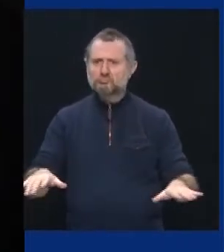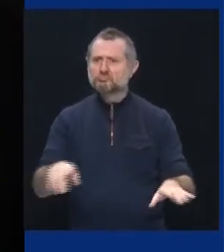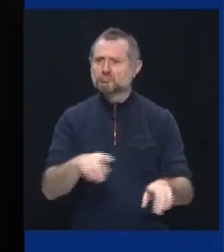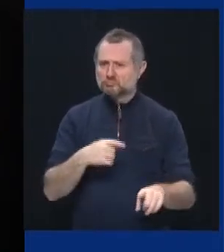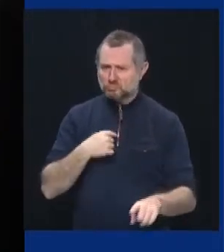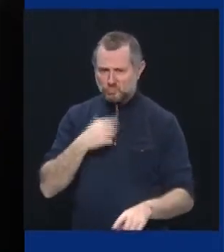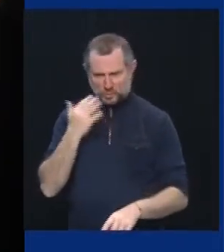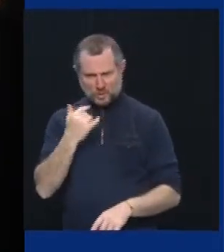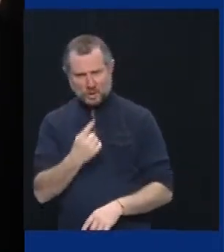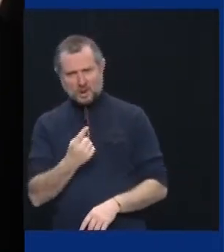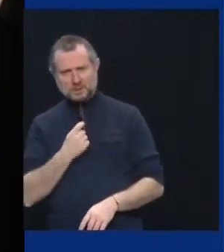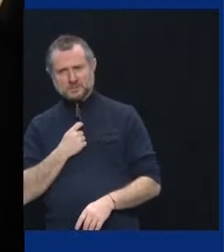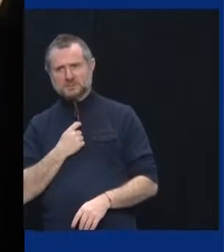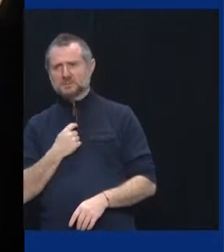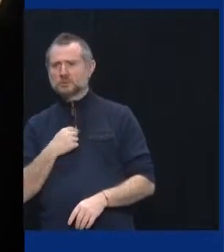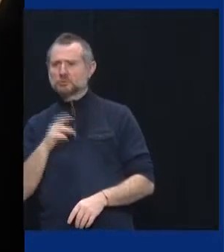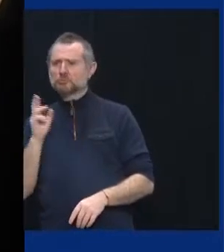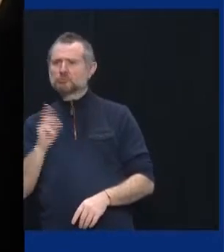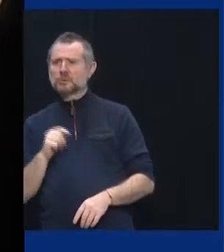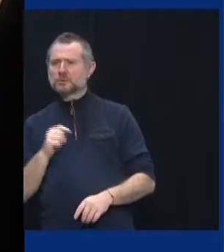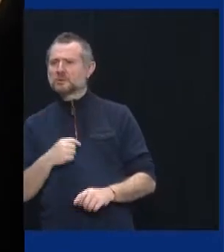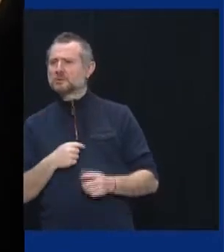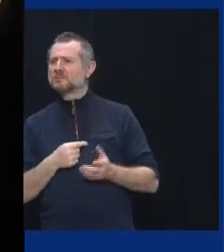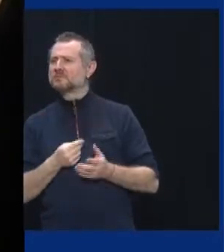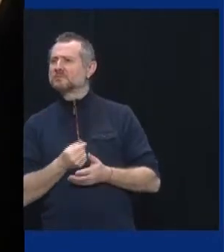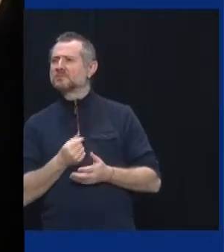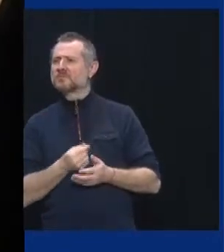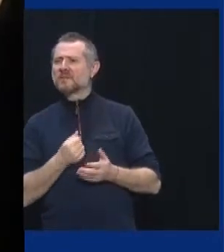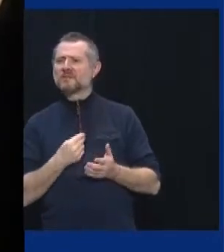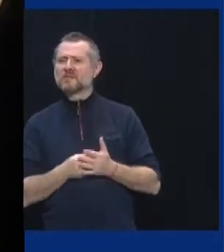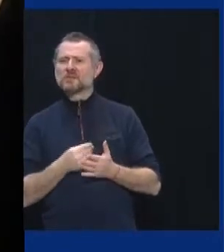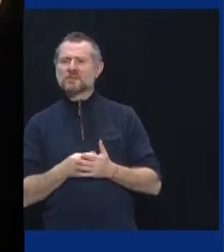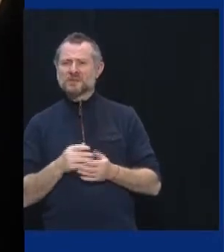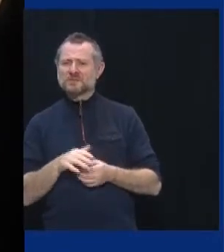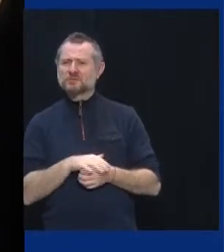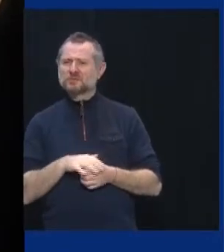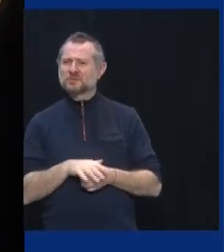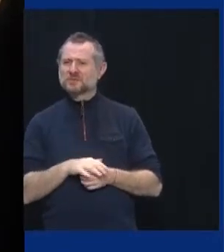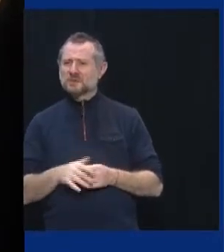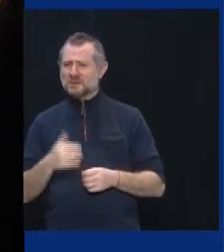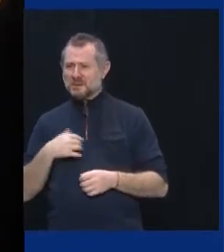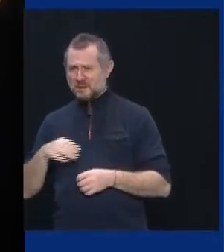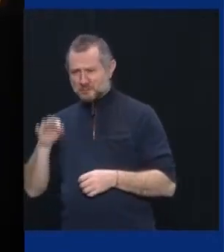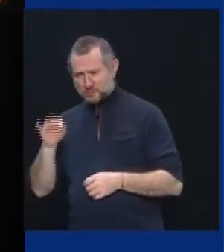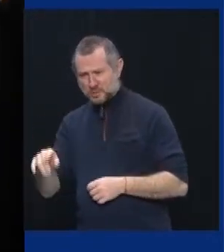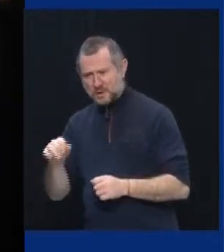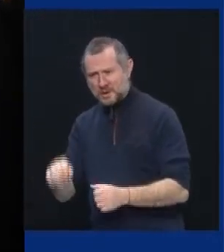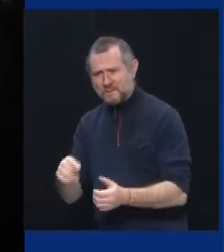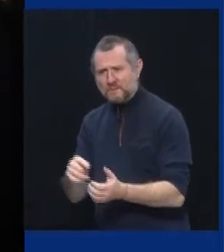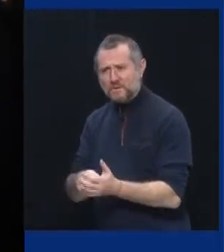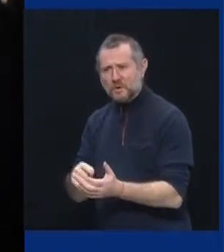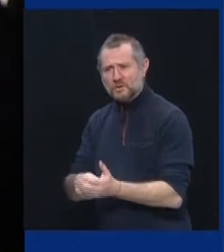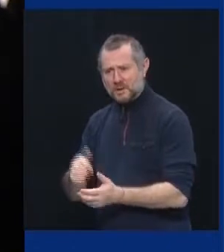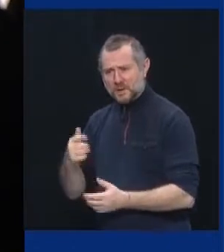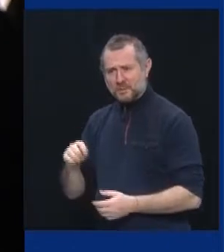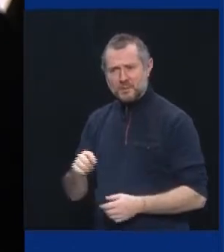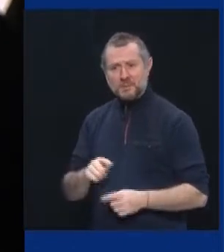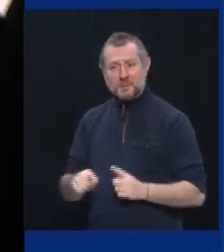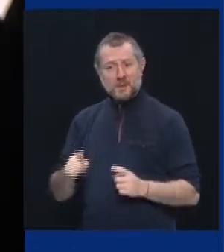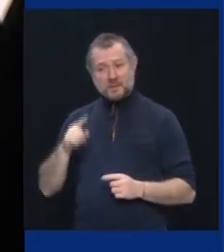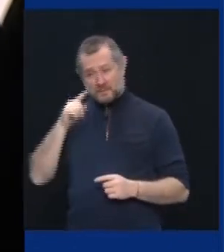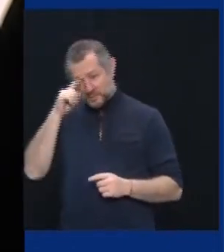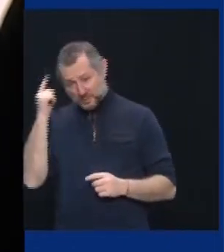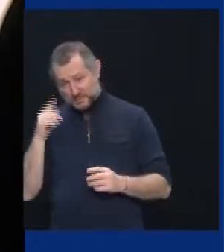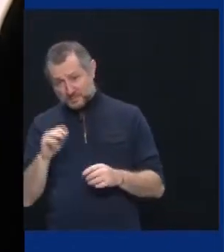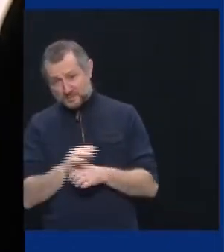the financial district? We preach affordable housing, black business